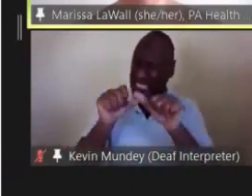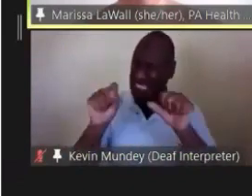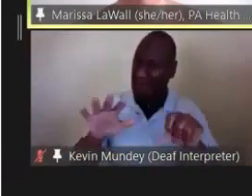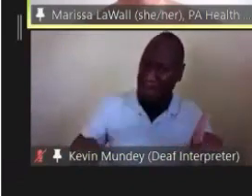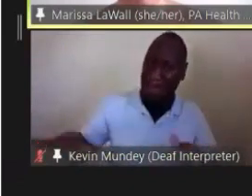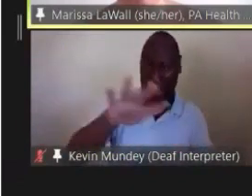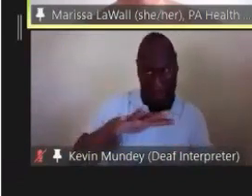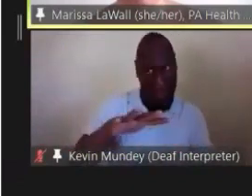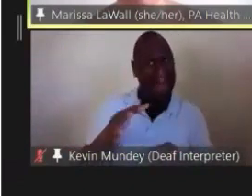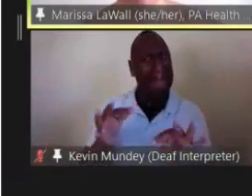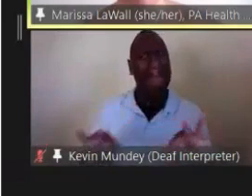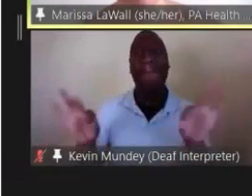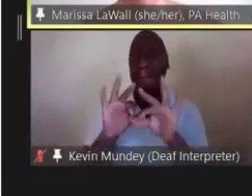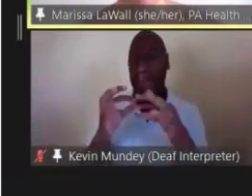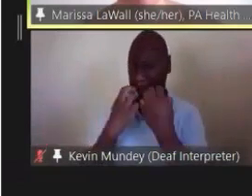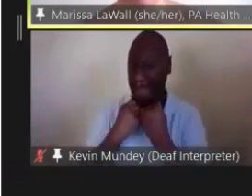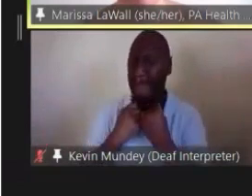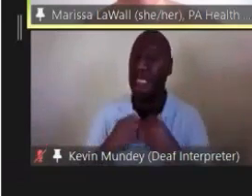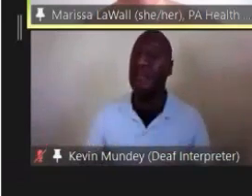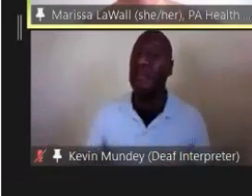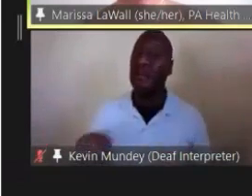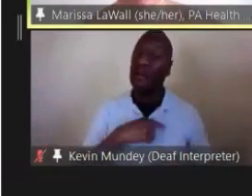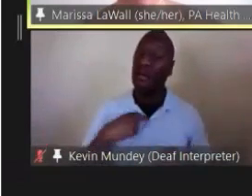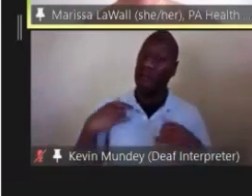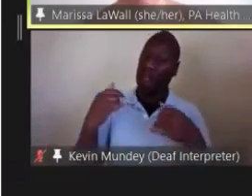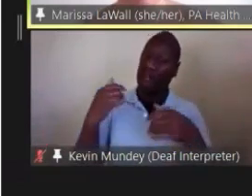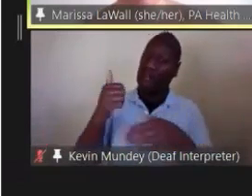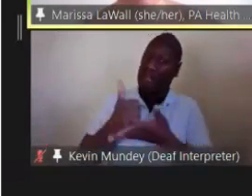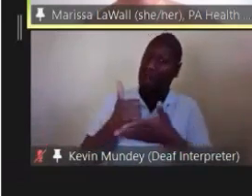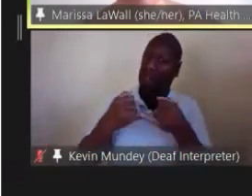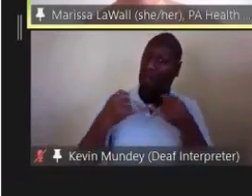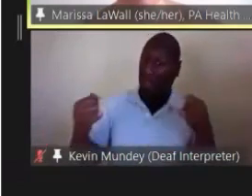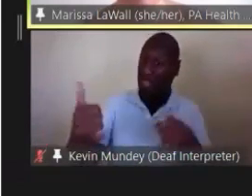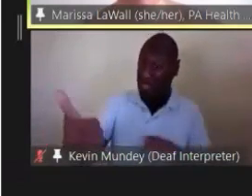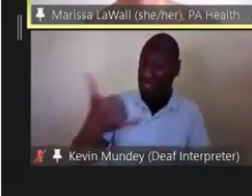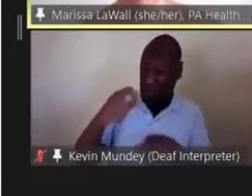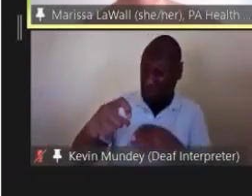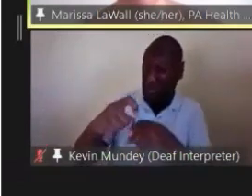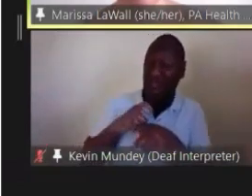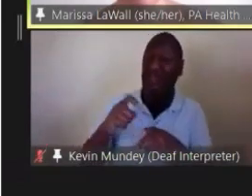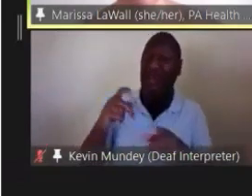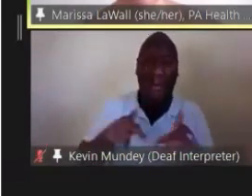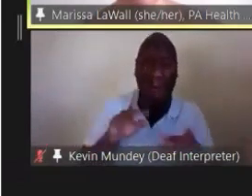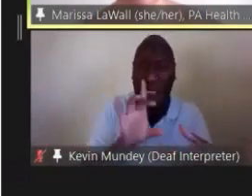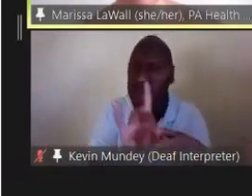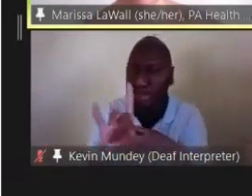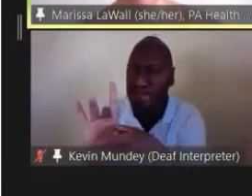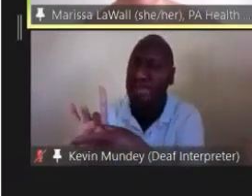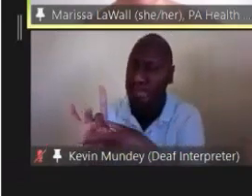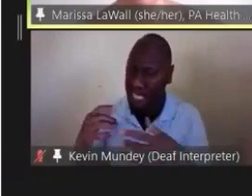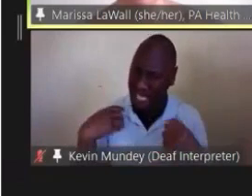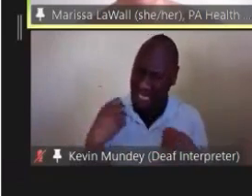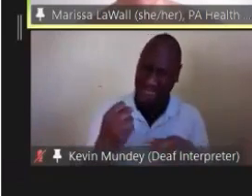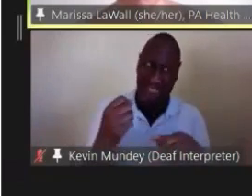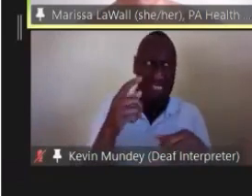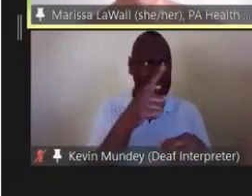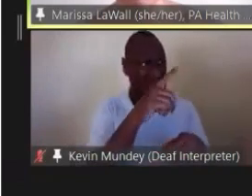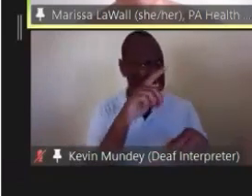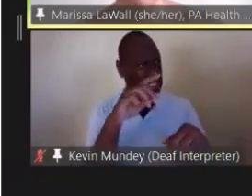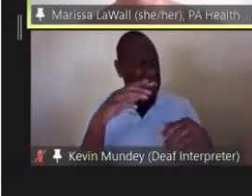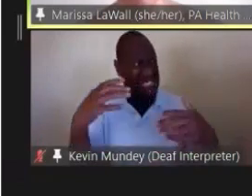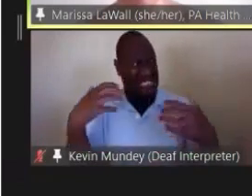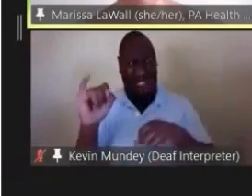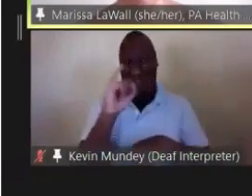Through our helpline, we connect with individuals and challenge health insurers and the state's decisions to